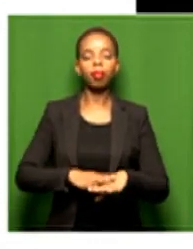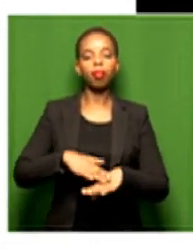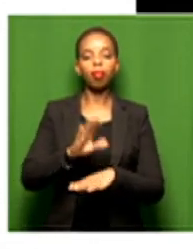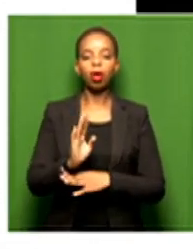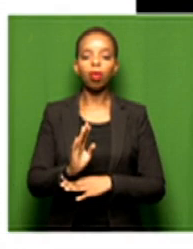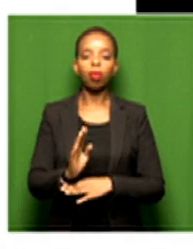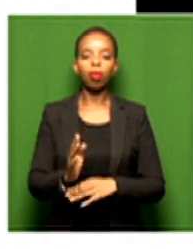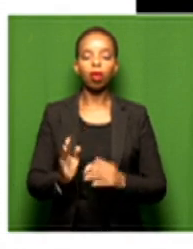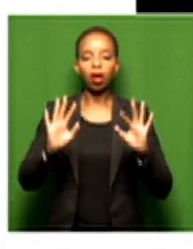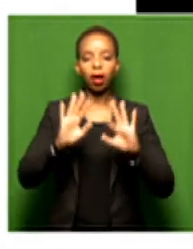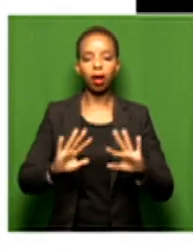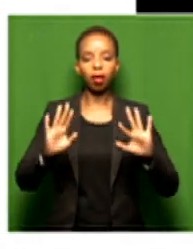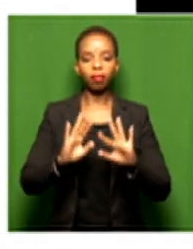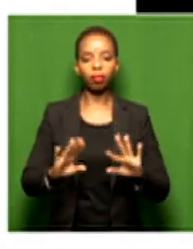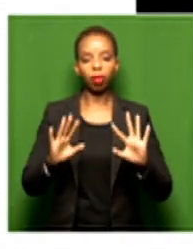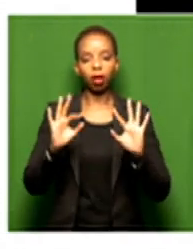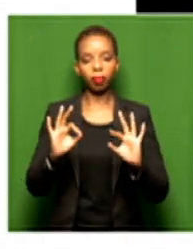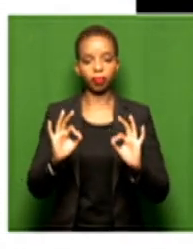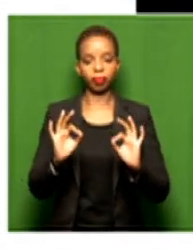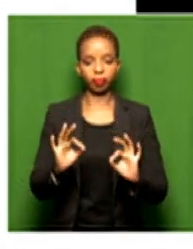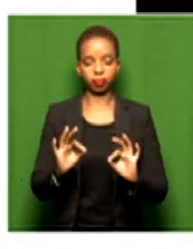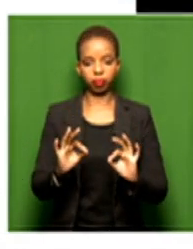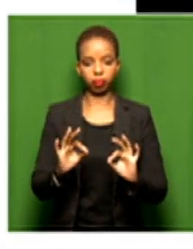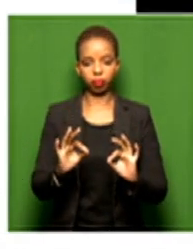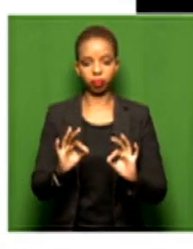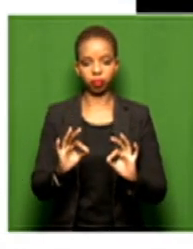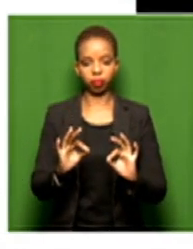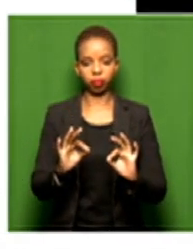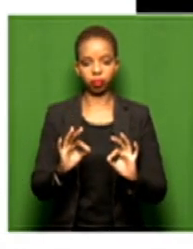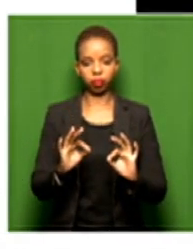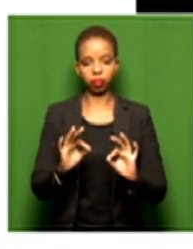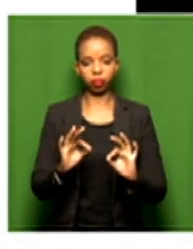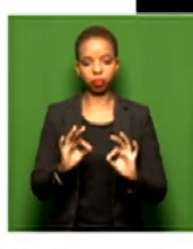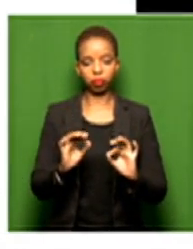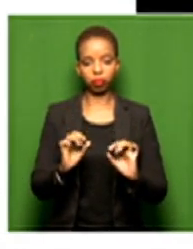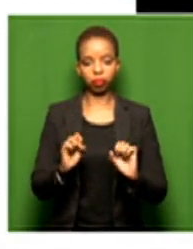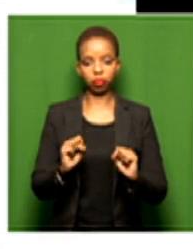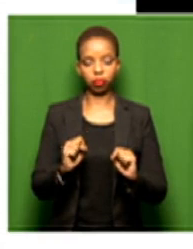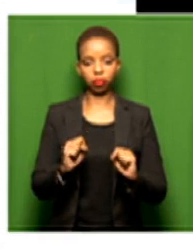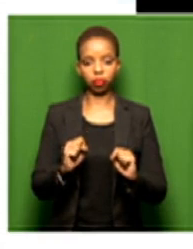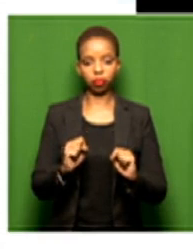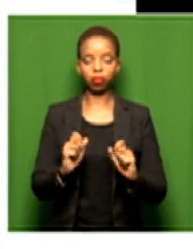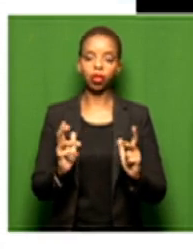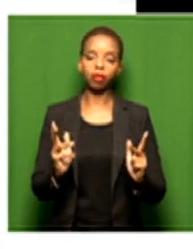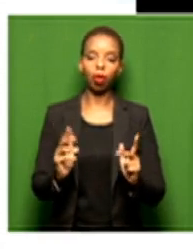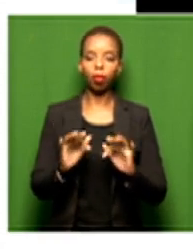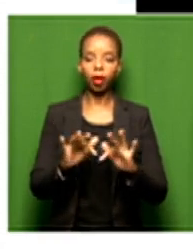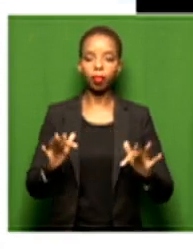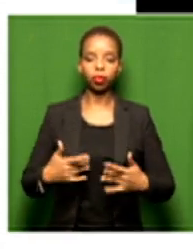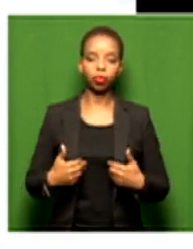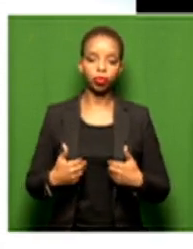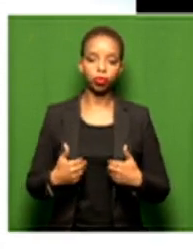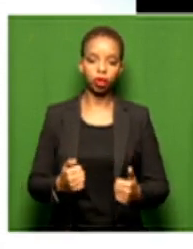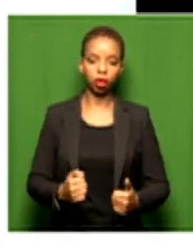colourful and warm place for people to heal and to get